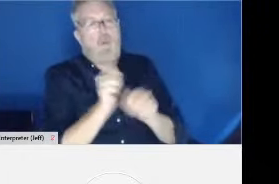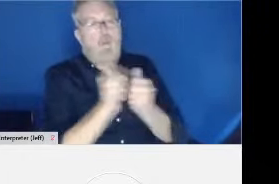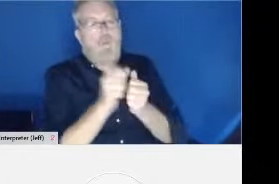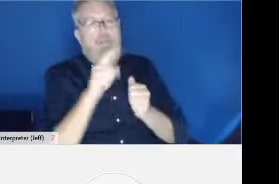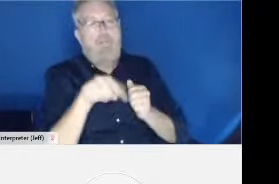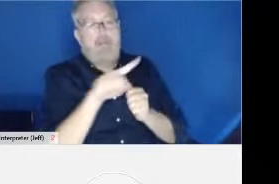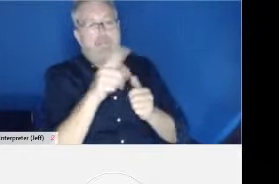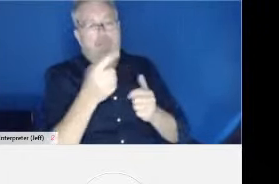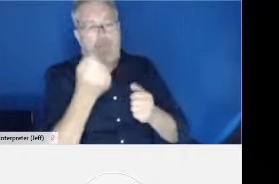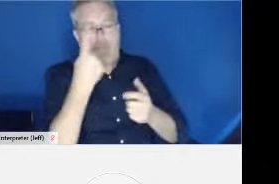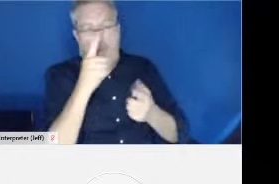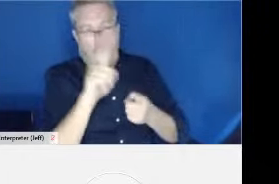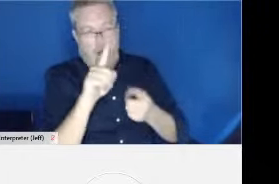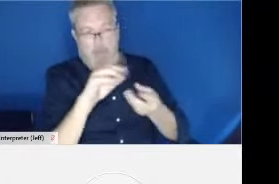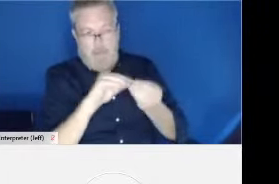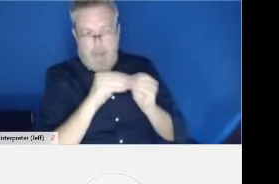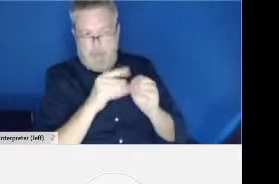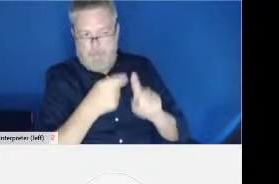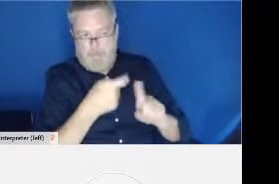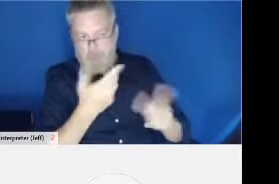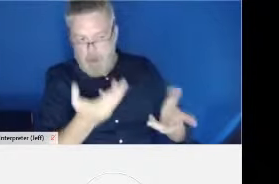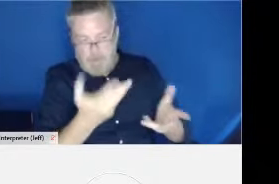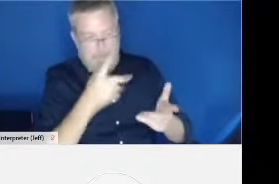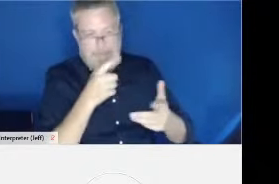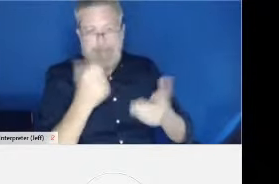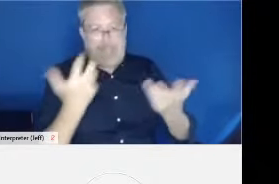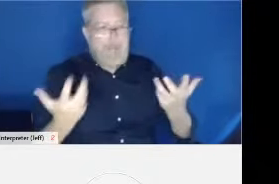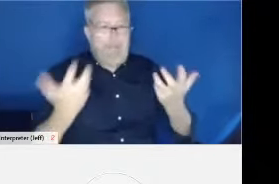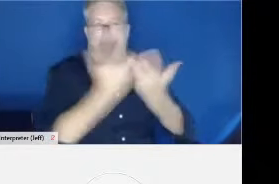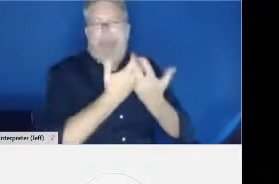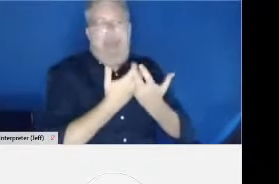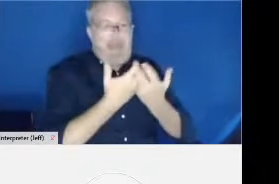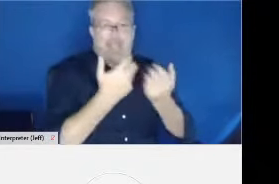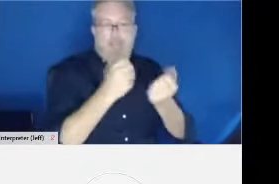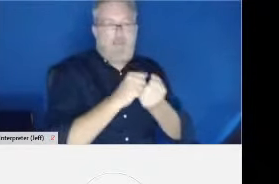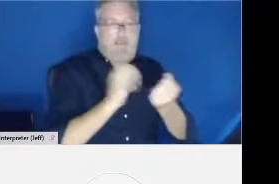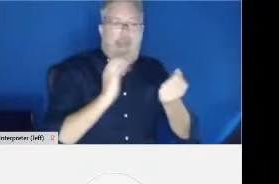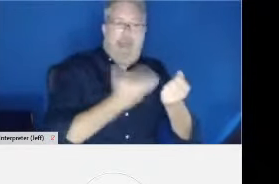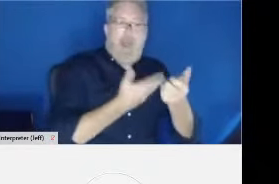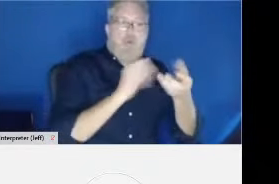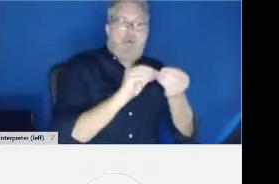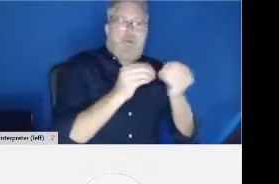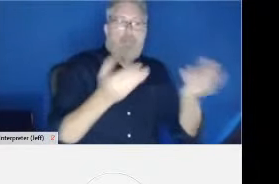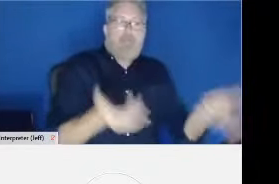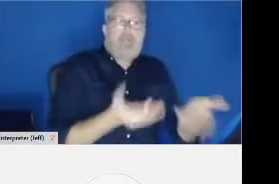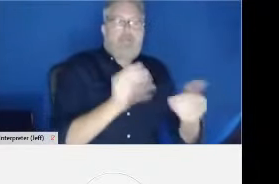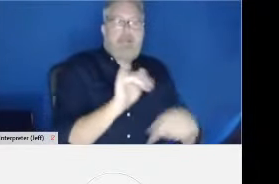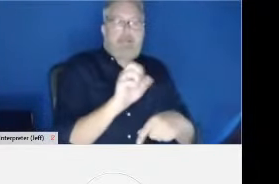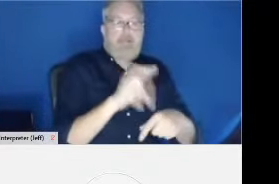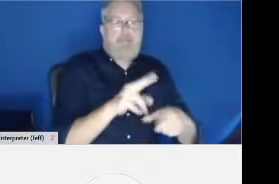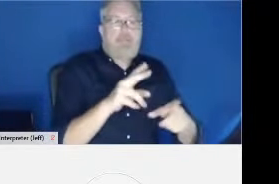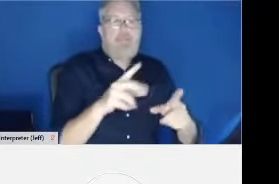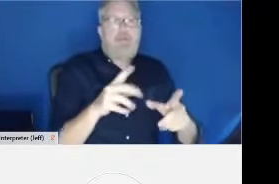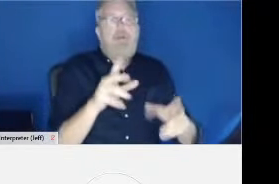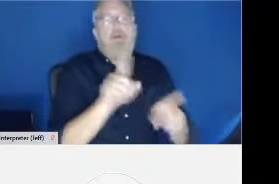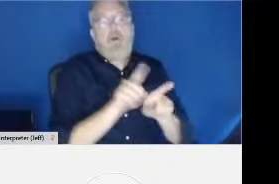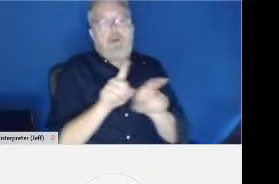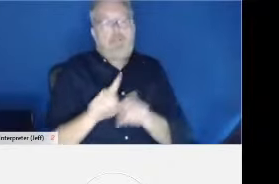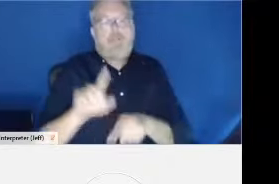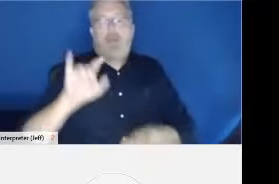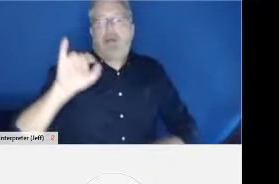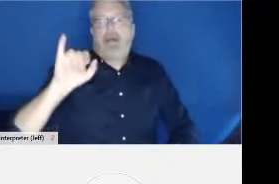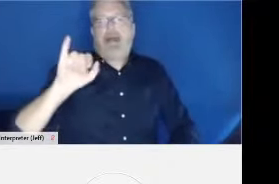working with them to understand where they got their data, because it's not matching up with any of the data that we have at Iowa State, nor what has been published